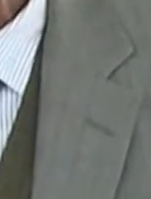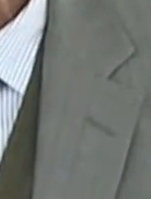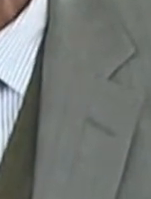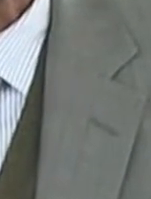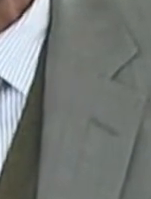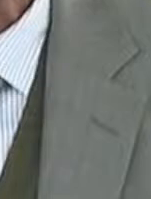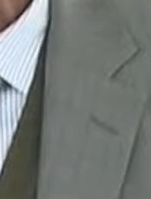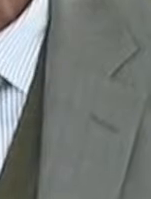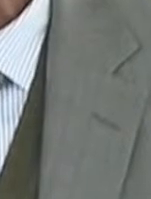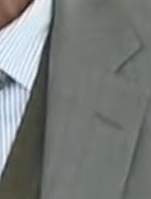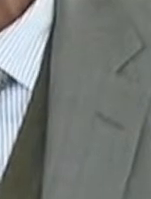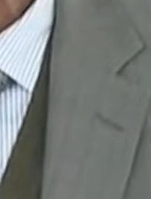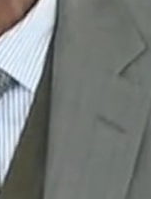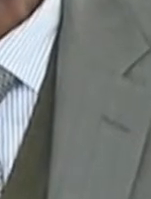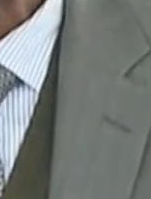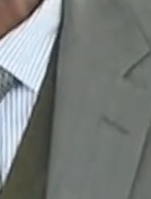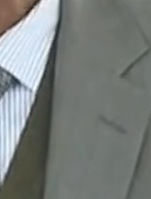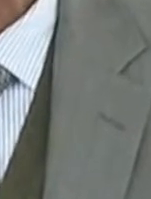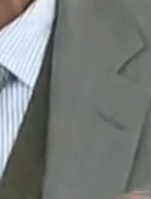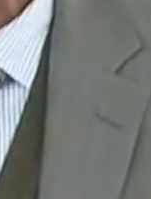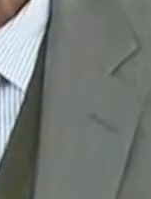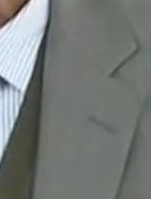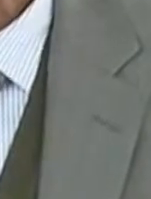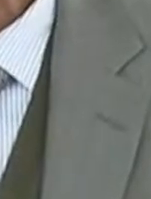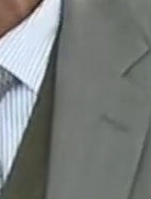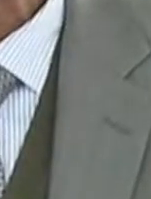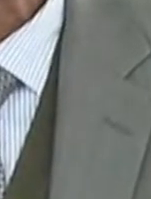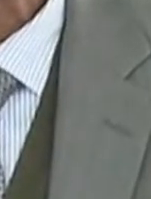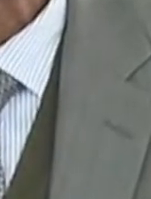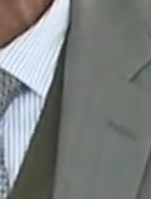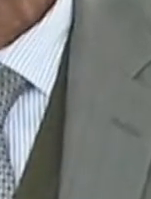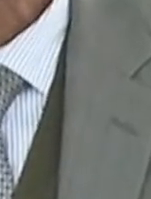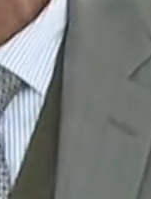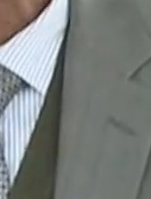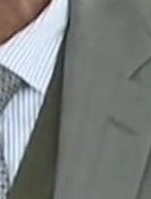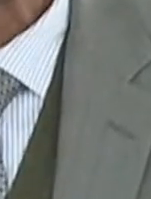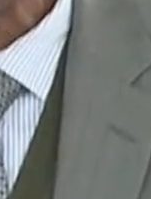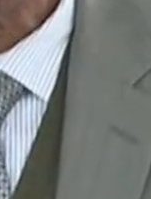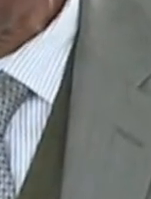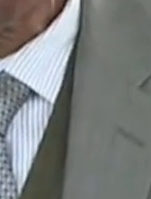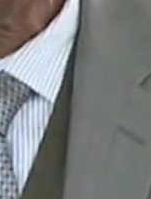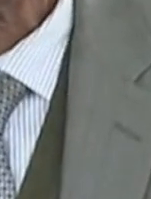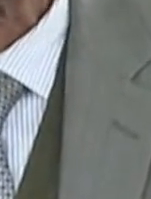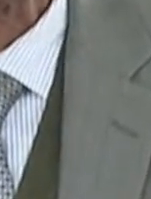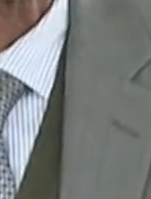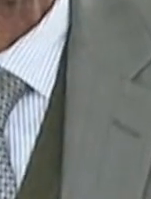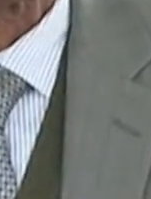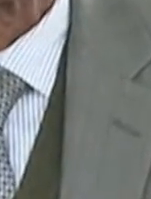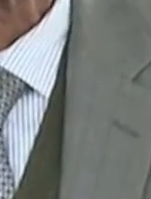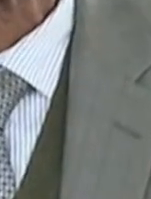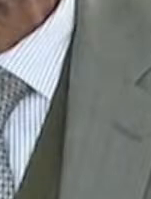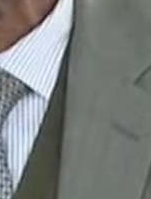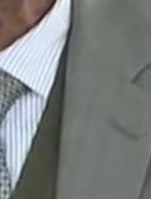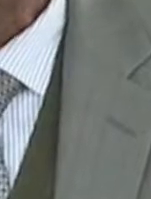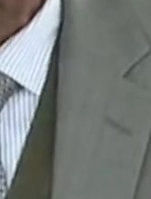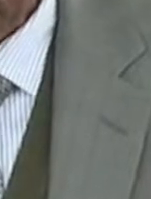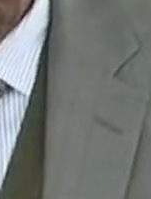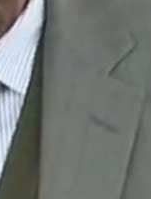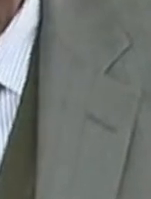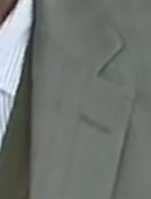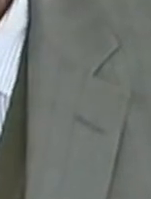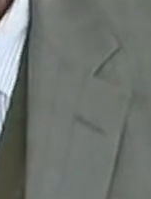assess the impact. But after we have gone through series of these lectures, I think